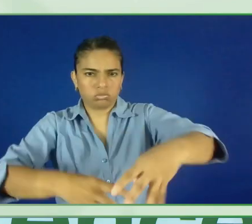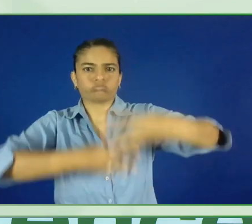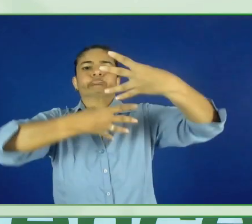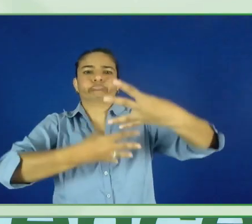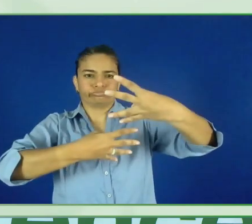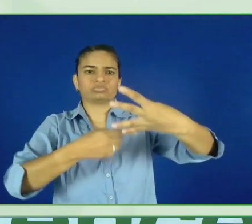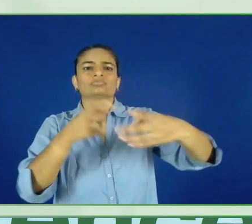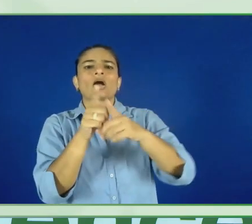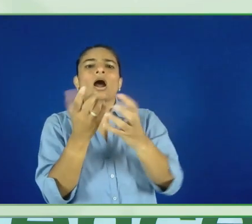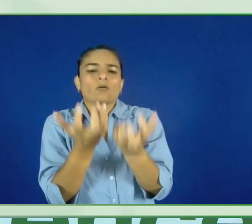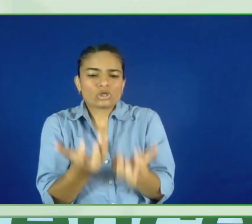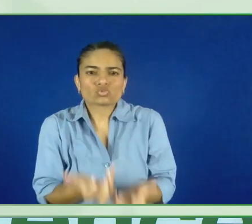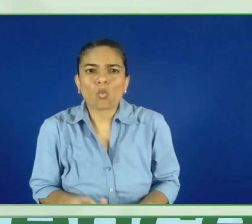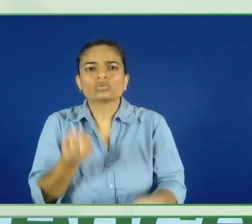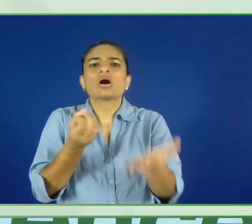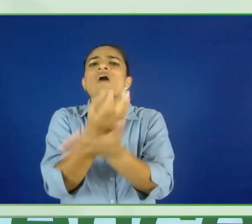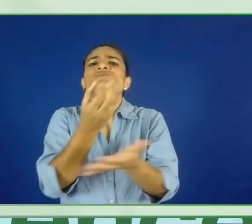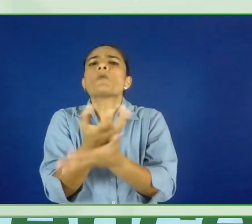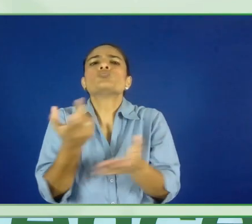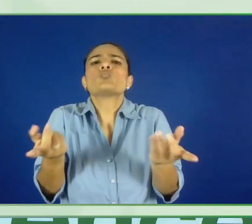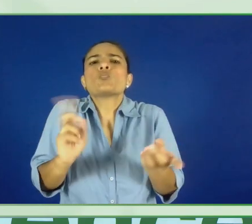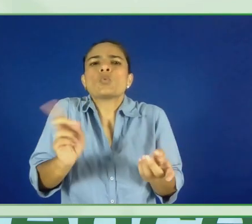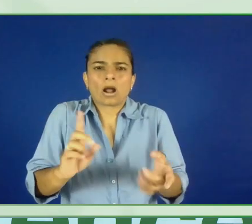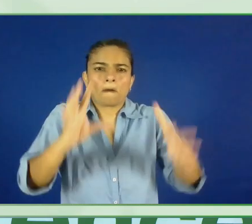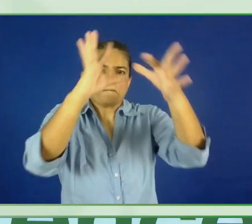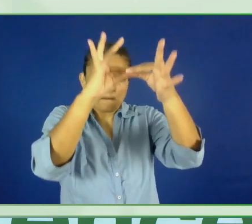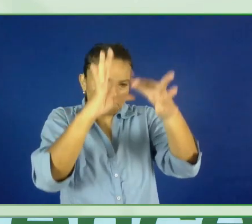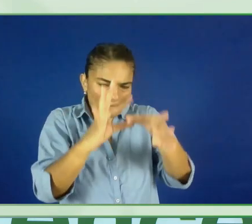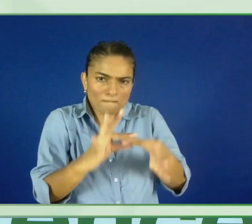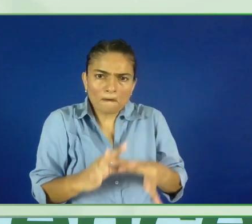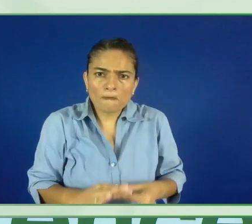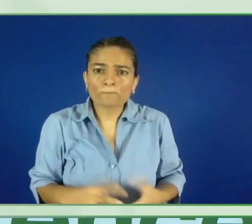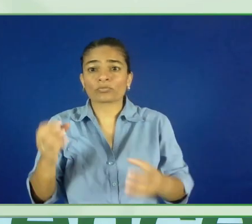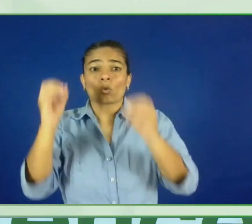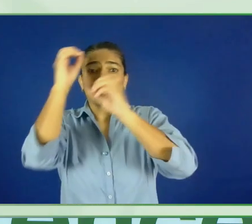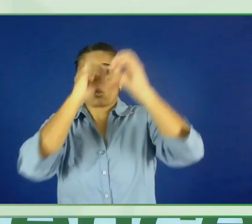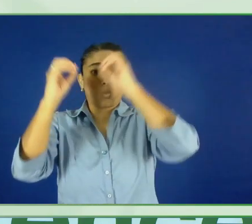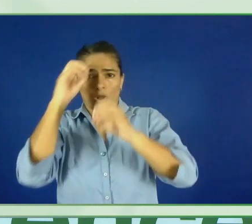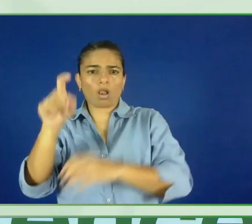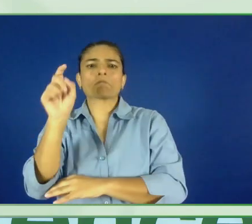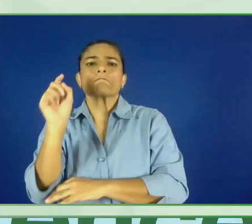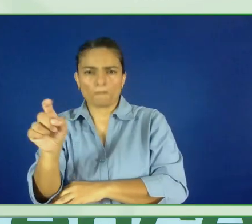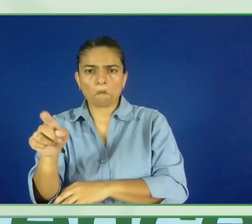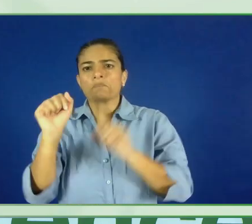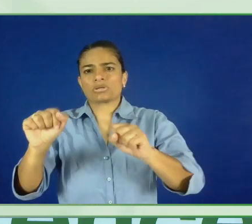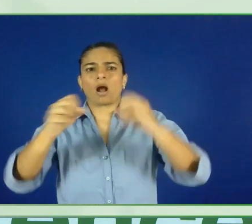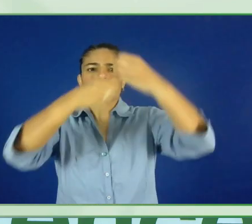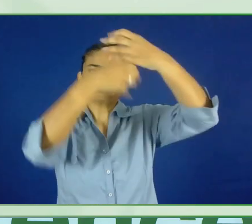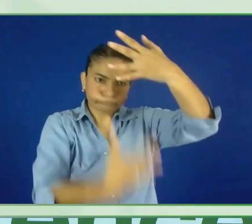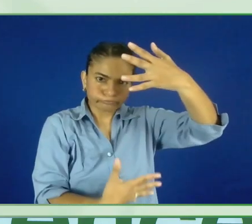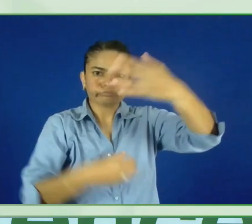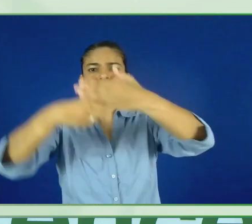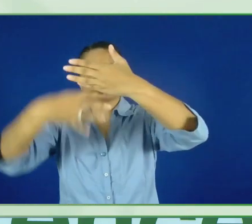something on Google search. And you get a list of answers as you get on Google, and you can also filter as you can do on